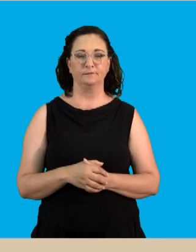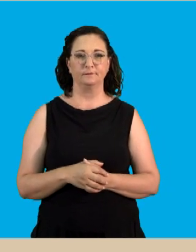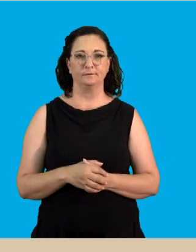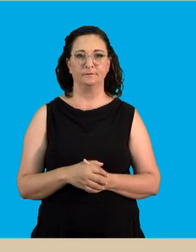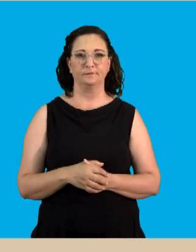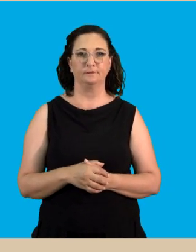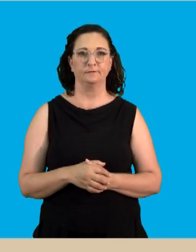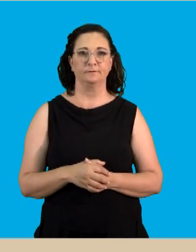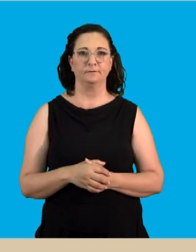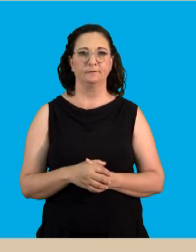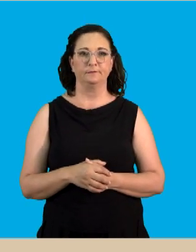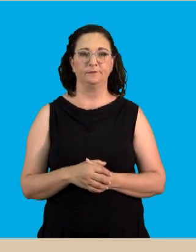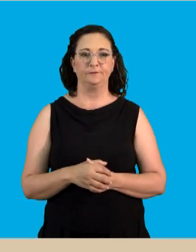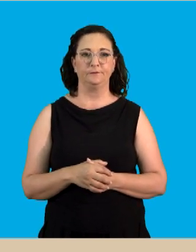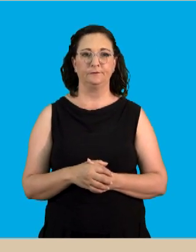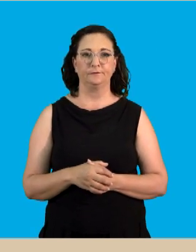difficult